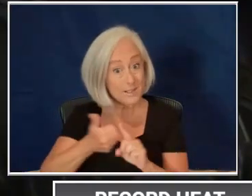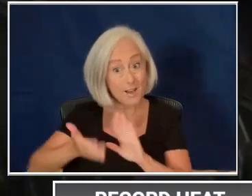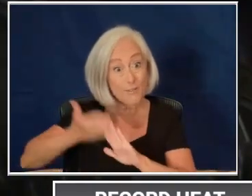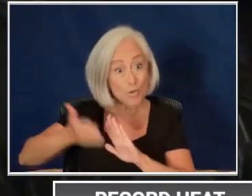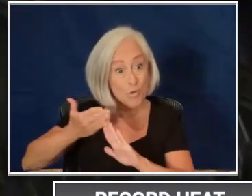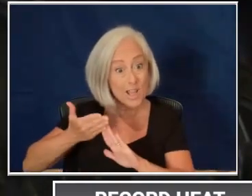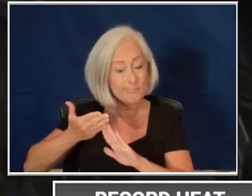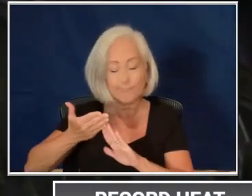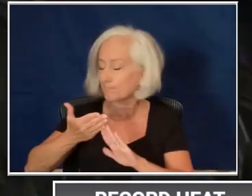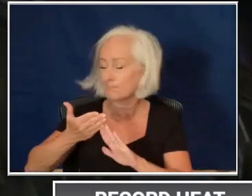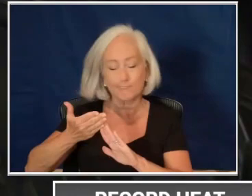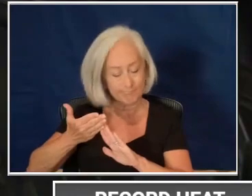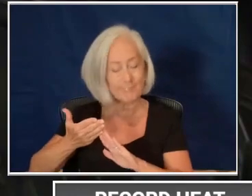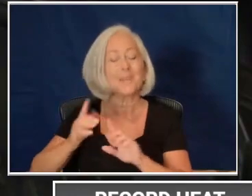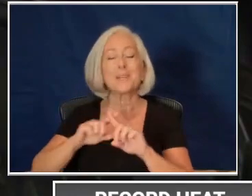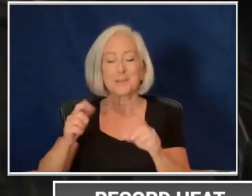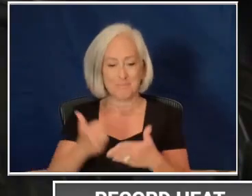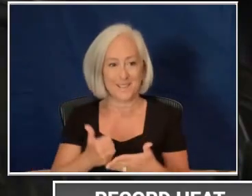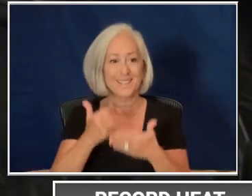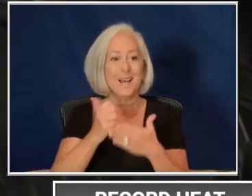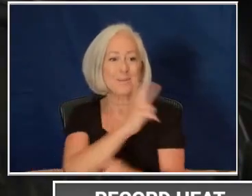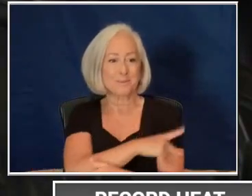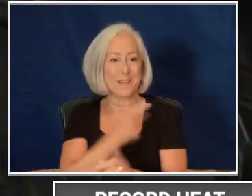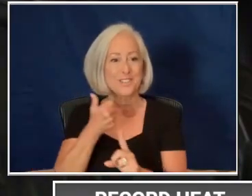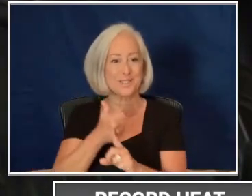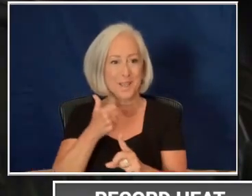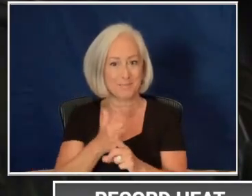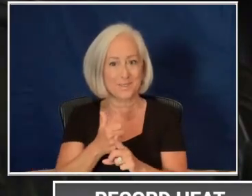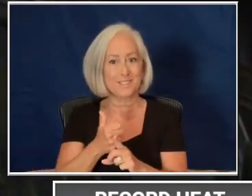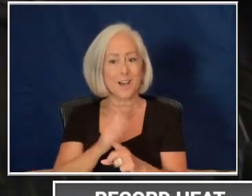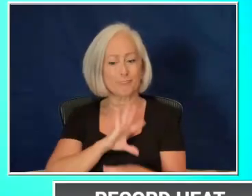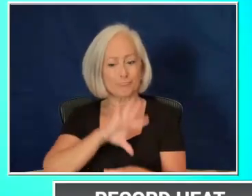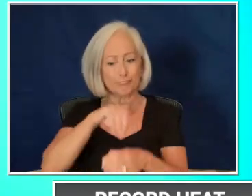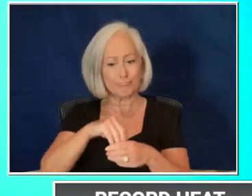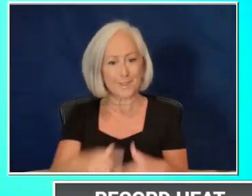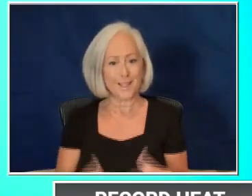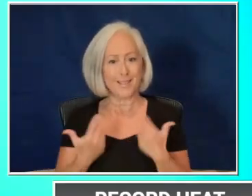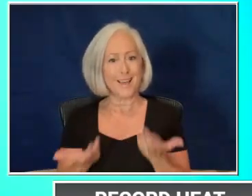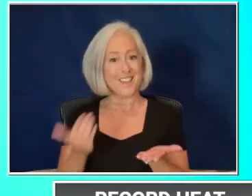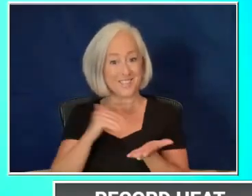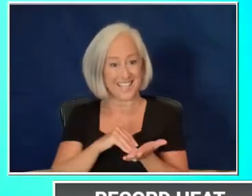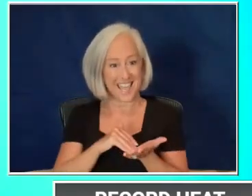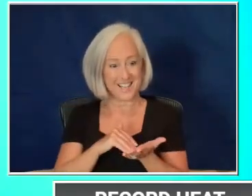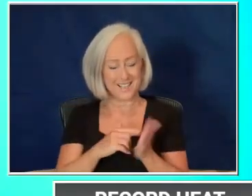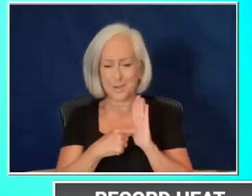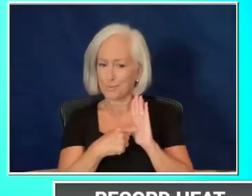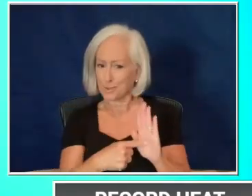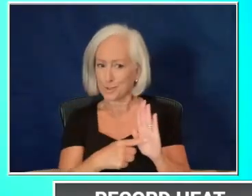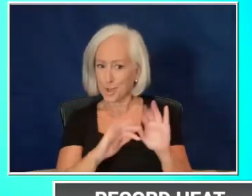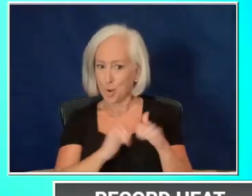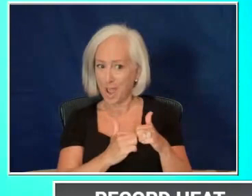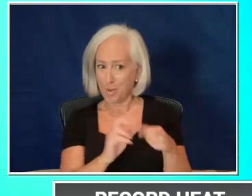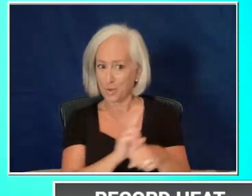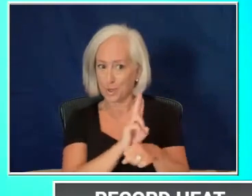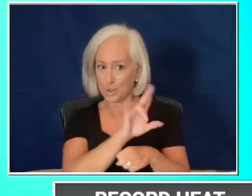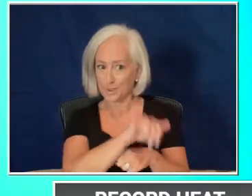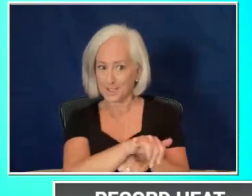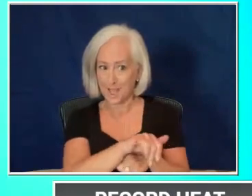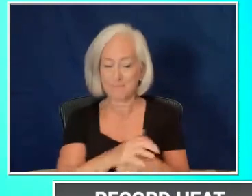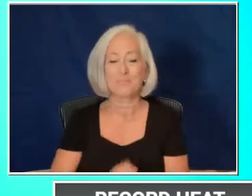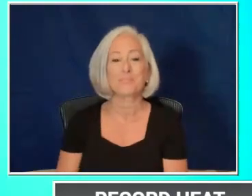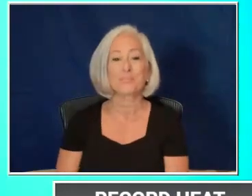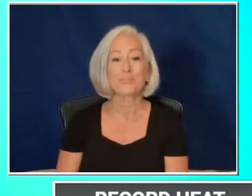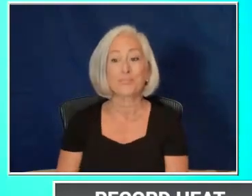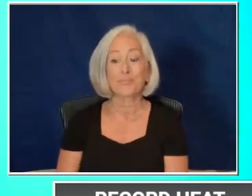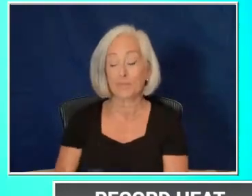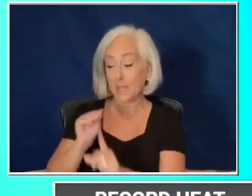lives. We're going to show you exactly how they're using this as a wonderful tool. And fearing exposure to COVID-19 while at